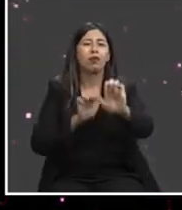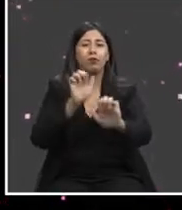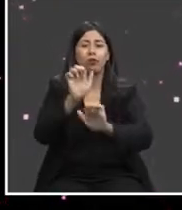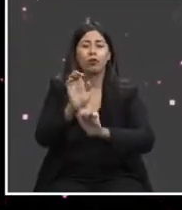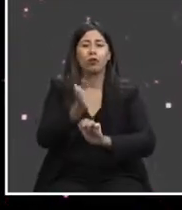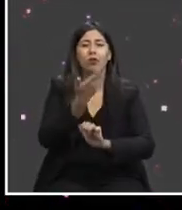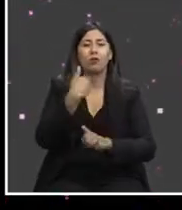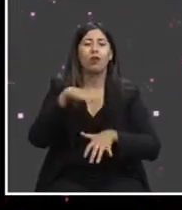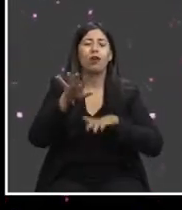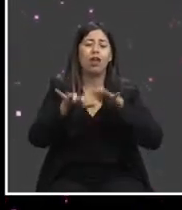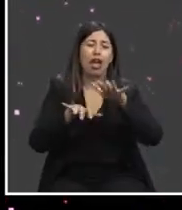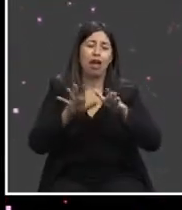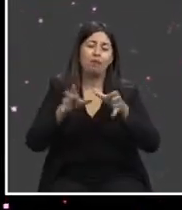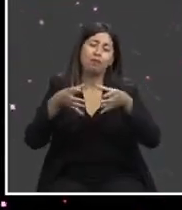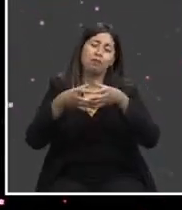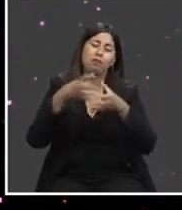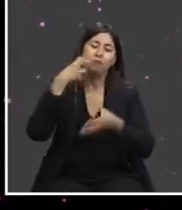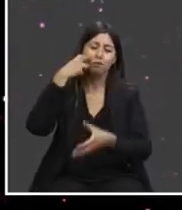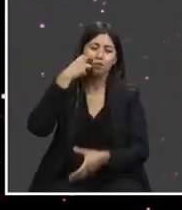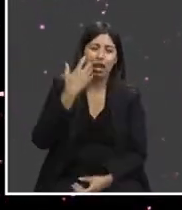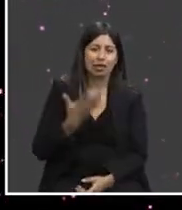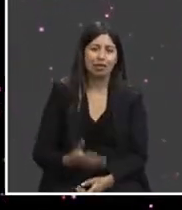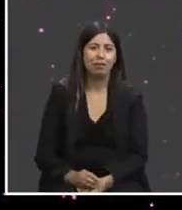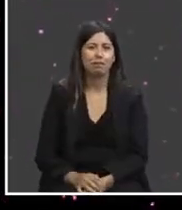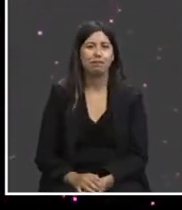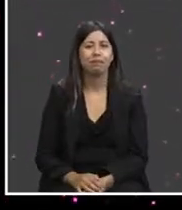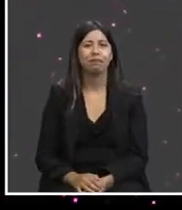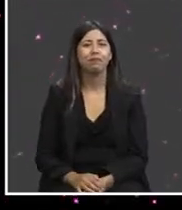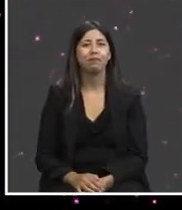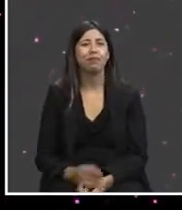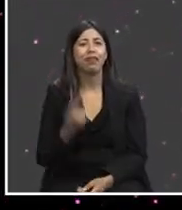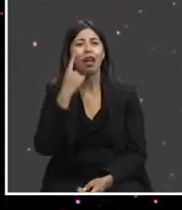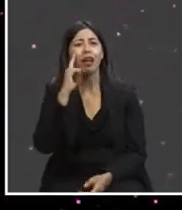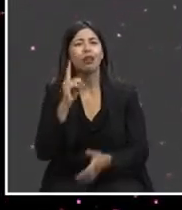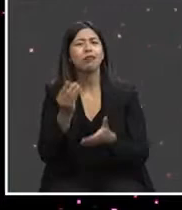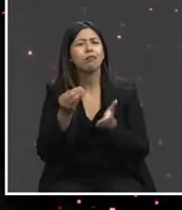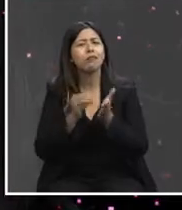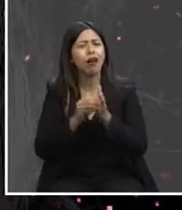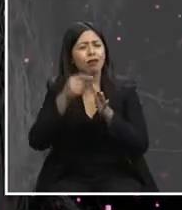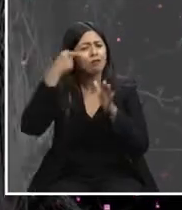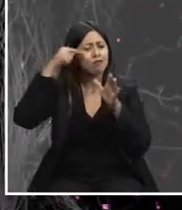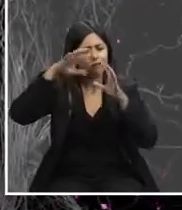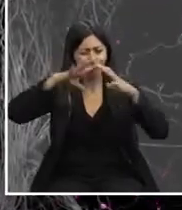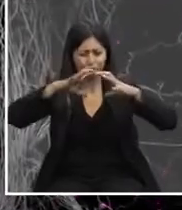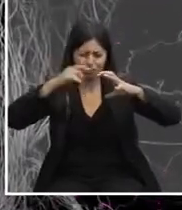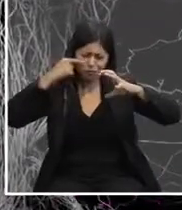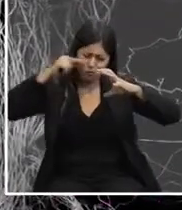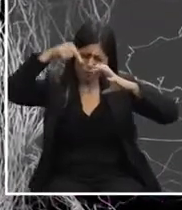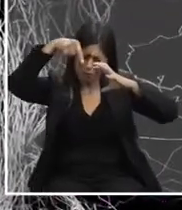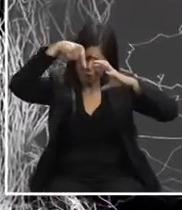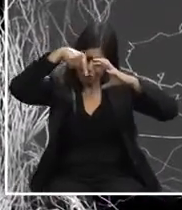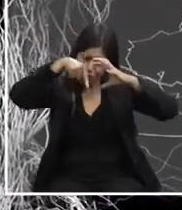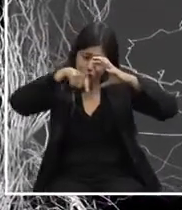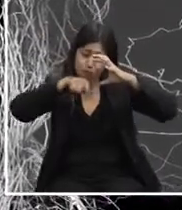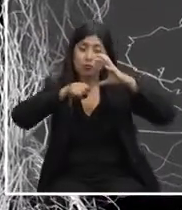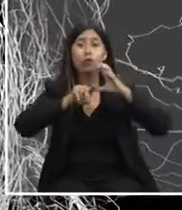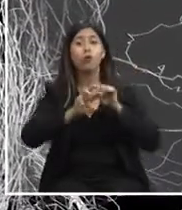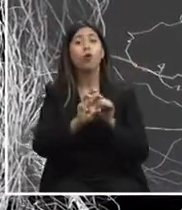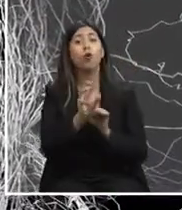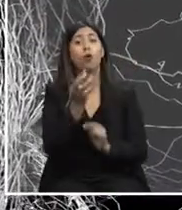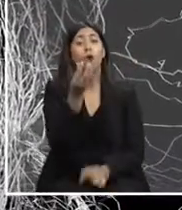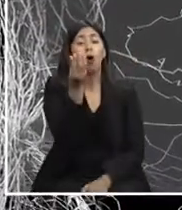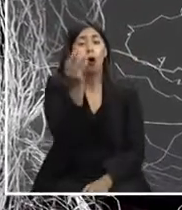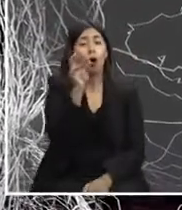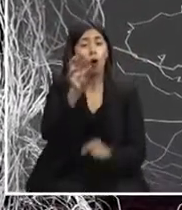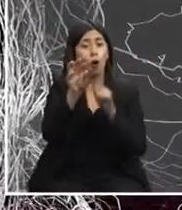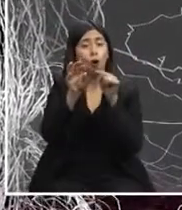go deeper into the brain, you will find an organ of much older origin, here in pink, just